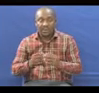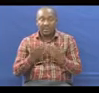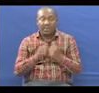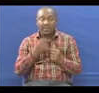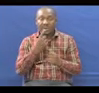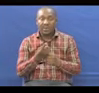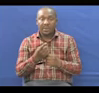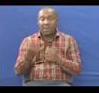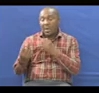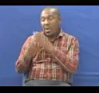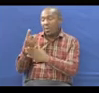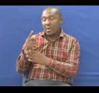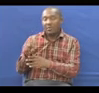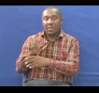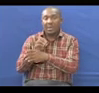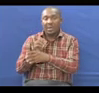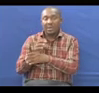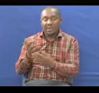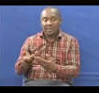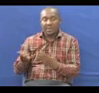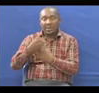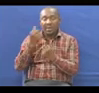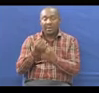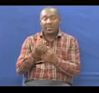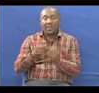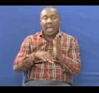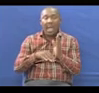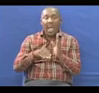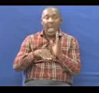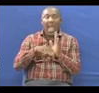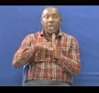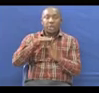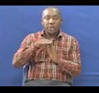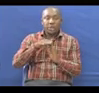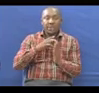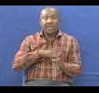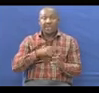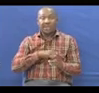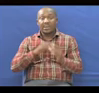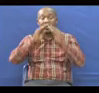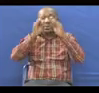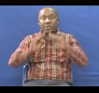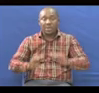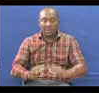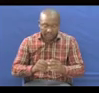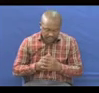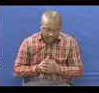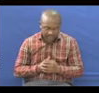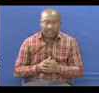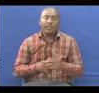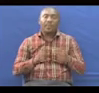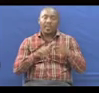human populations is having of age-sexy structures. Then another characteristics is